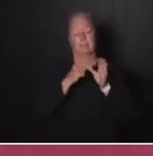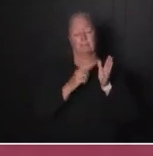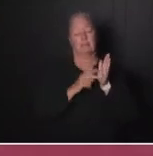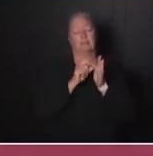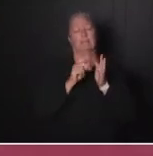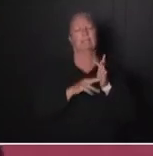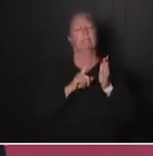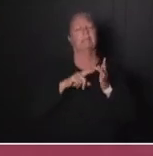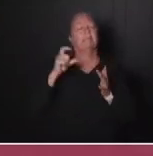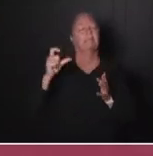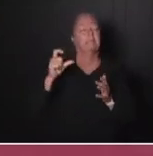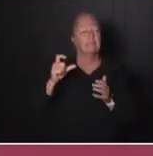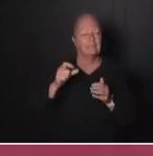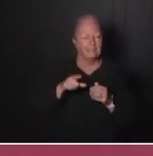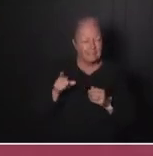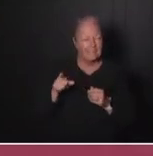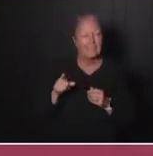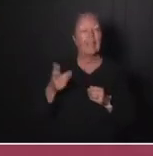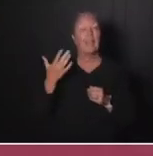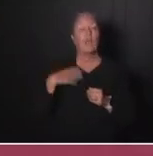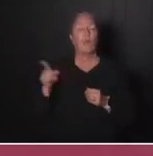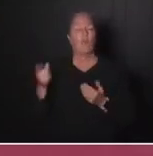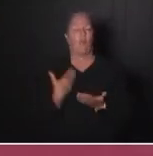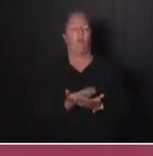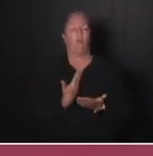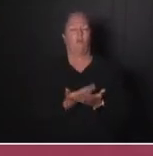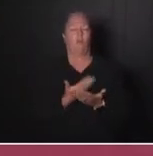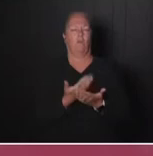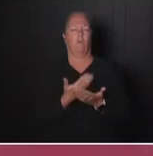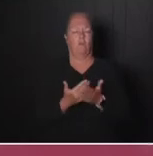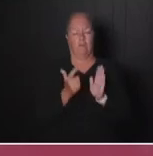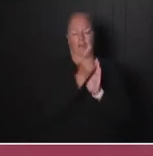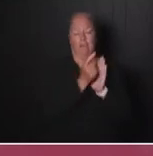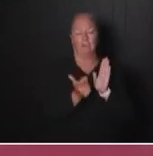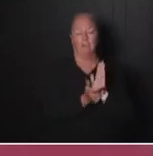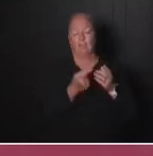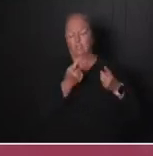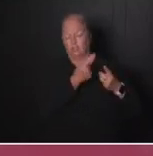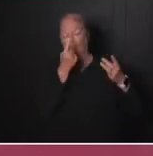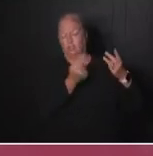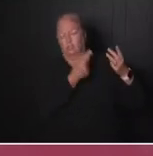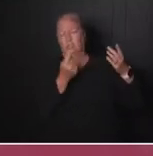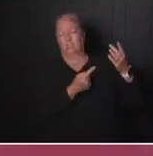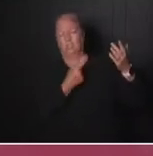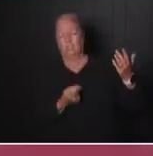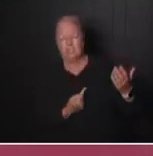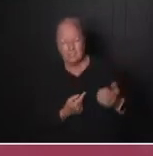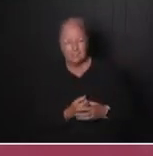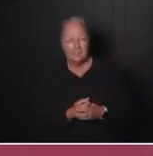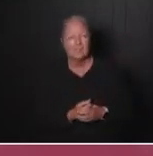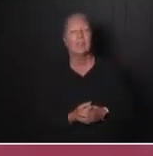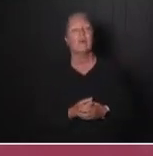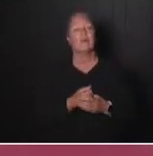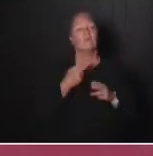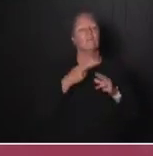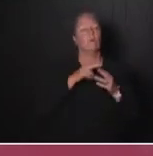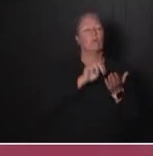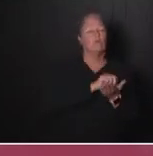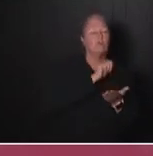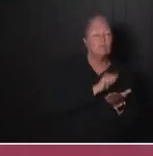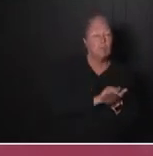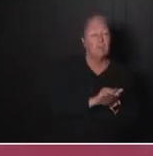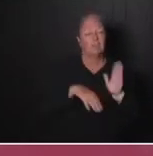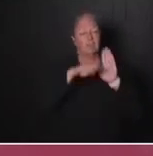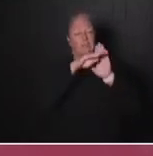to try and ram through legislation that would have struck at the heart of the rights and conditions of